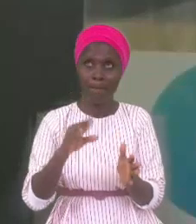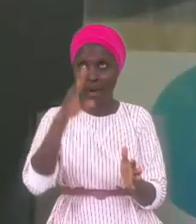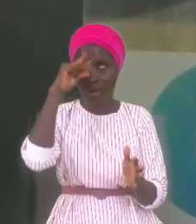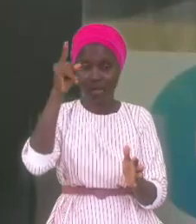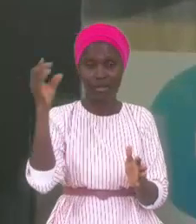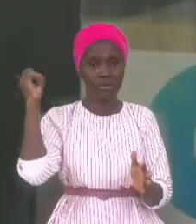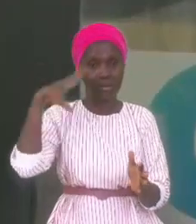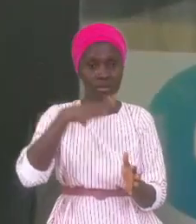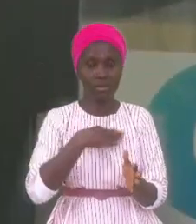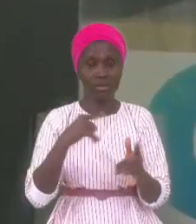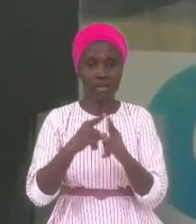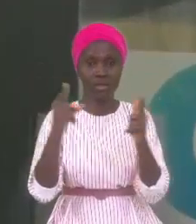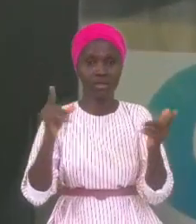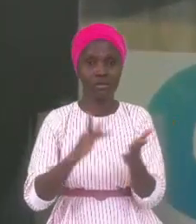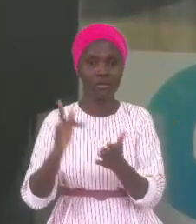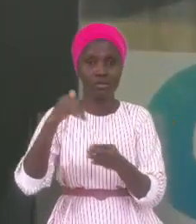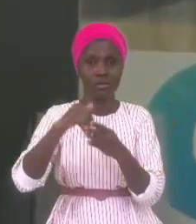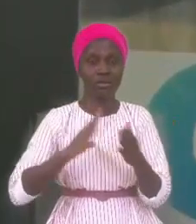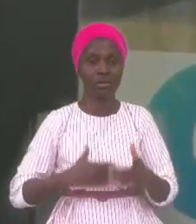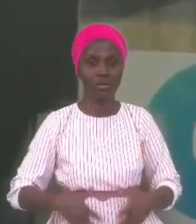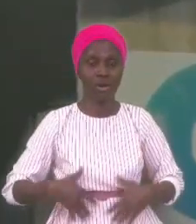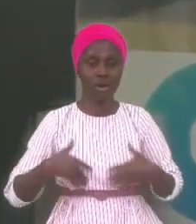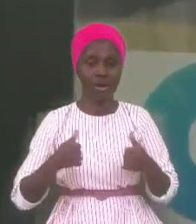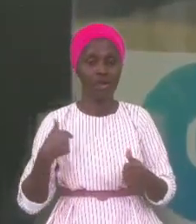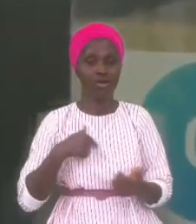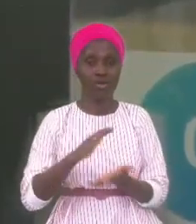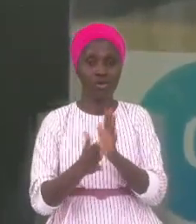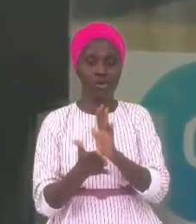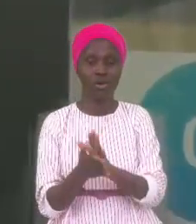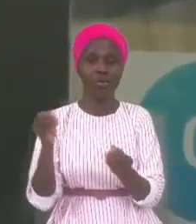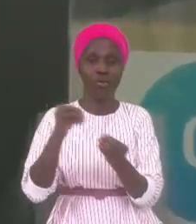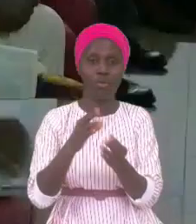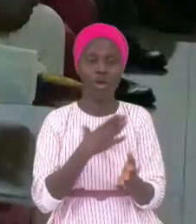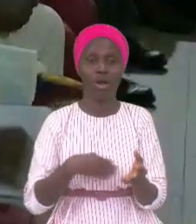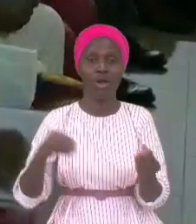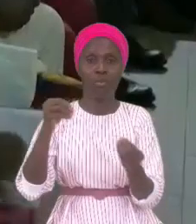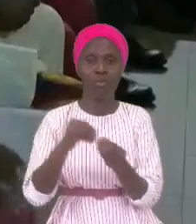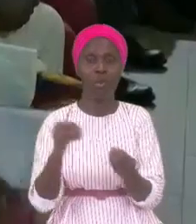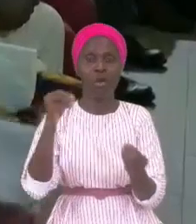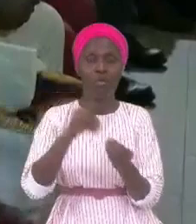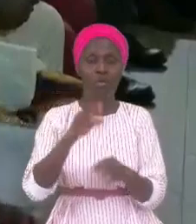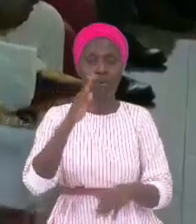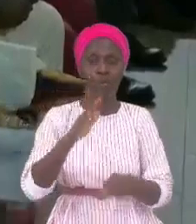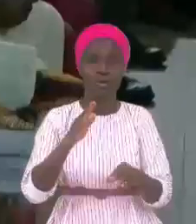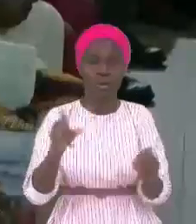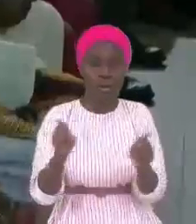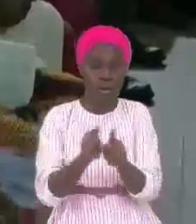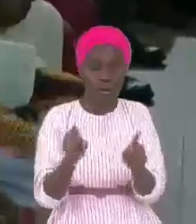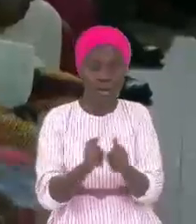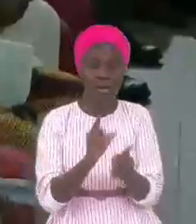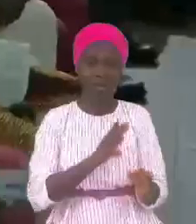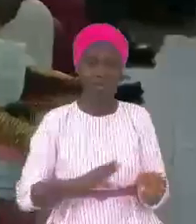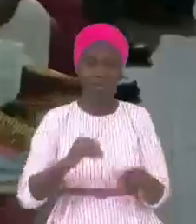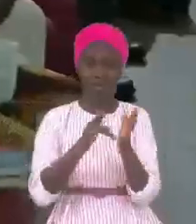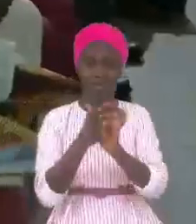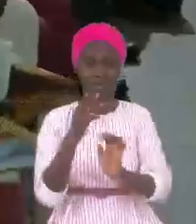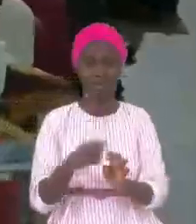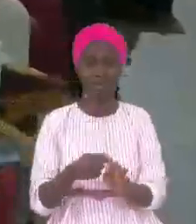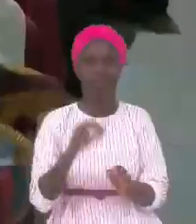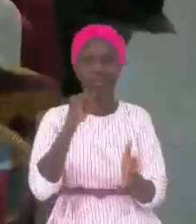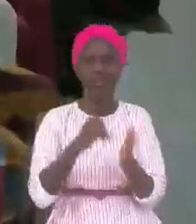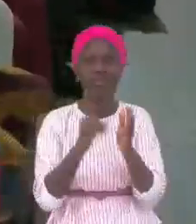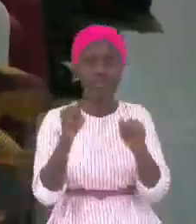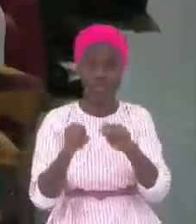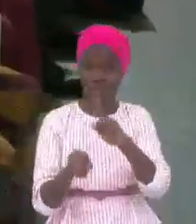will become more and more and more and more like Christ in Jesus' name. Is that possible? I said, is